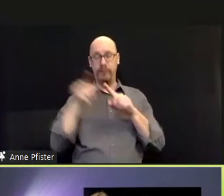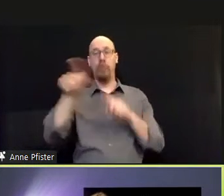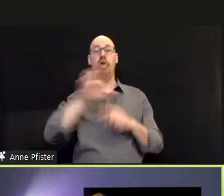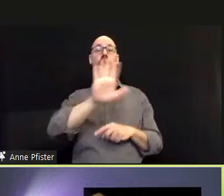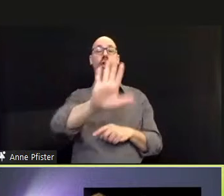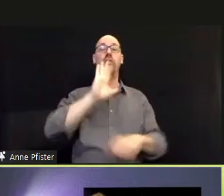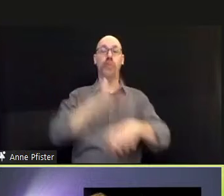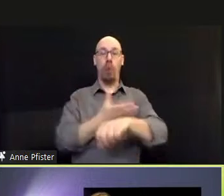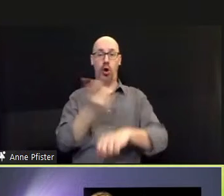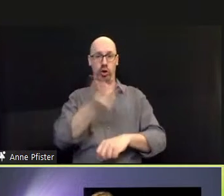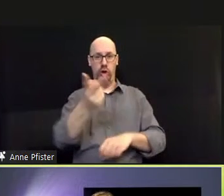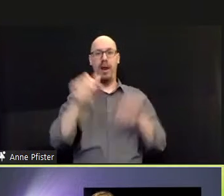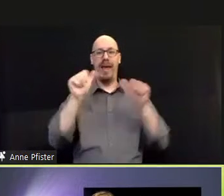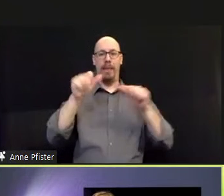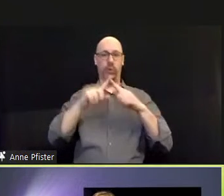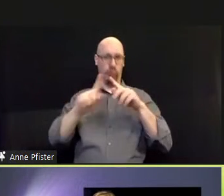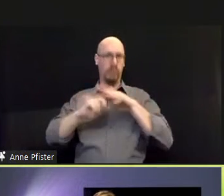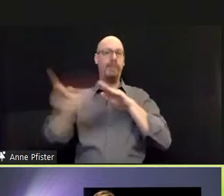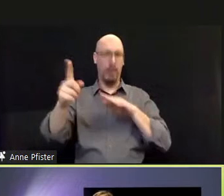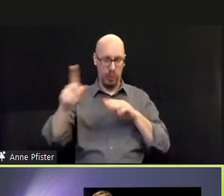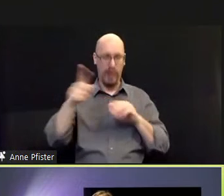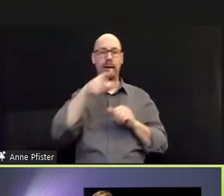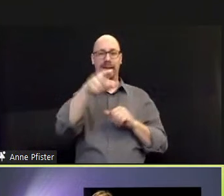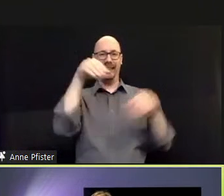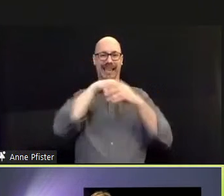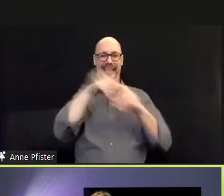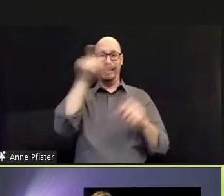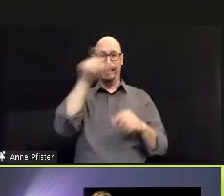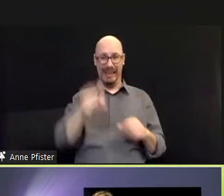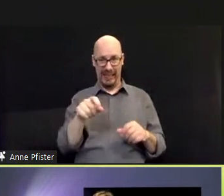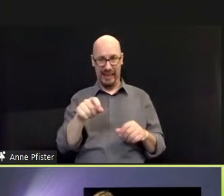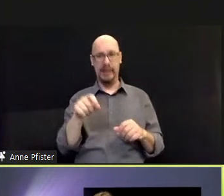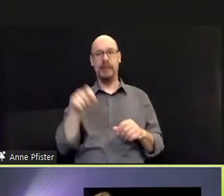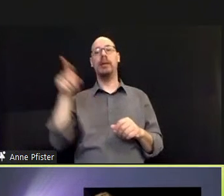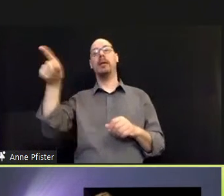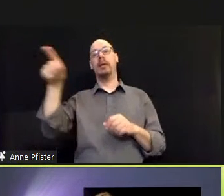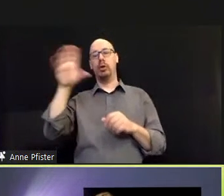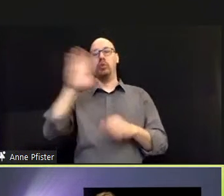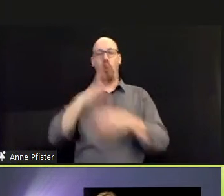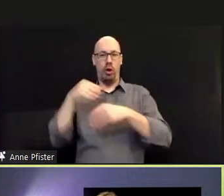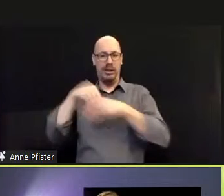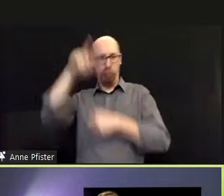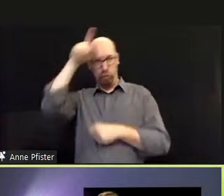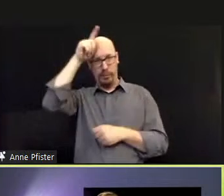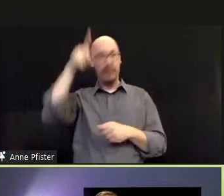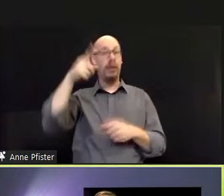Italy right now, and her daughter is in Germany. And this is what is left of Yitpin.